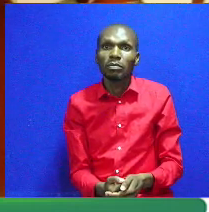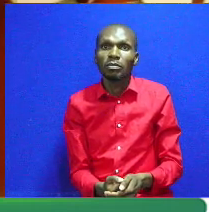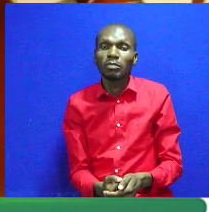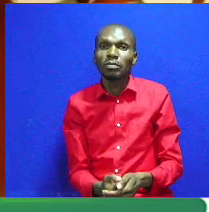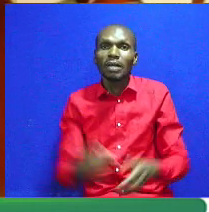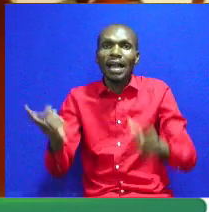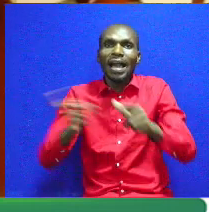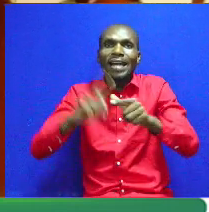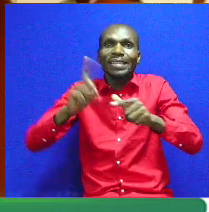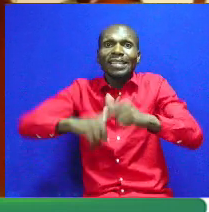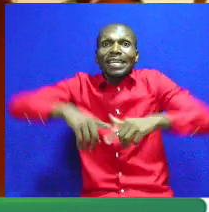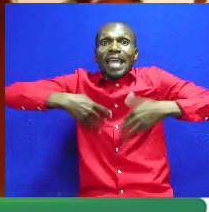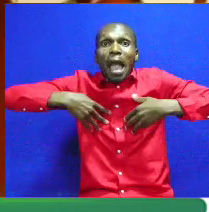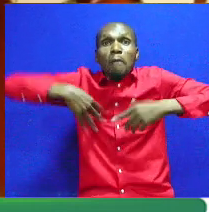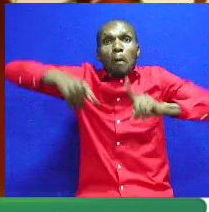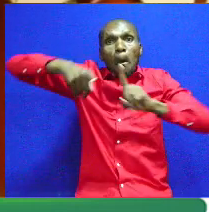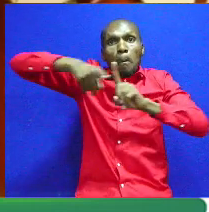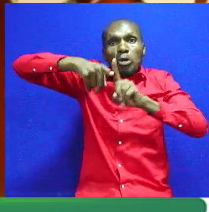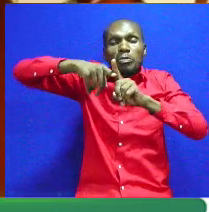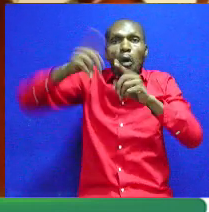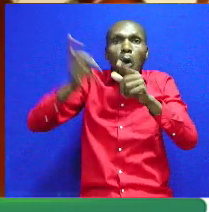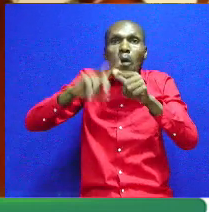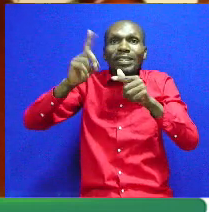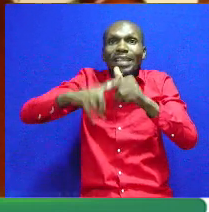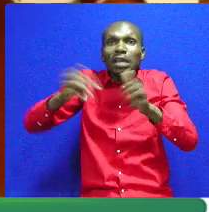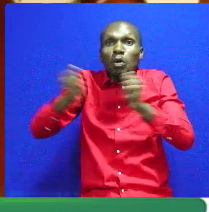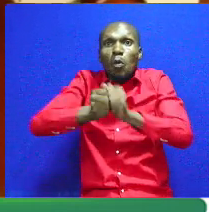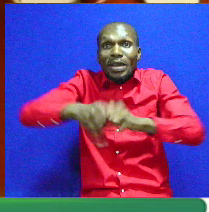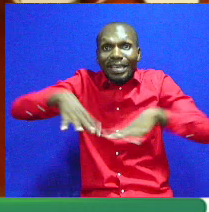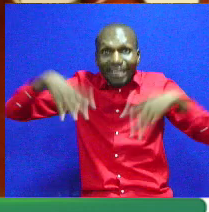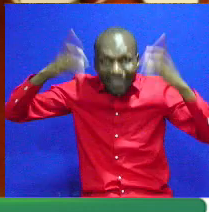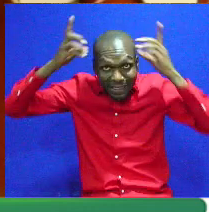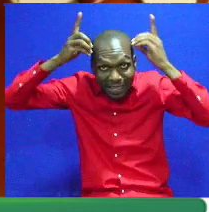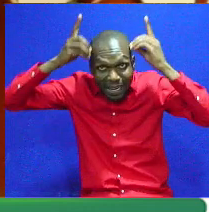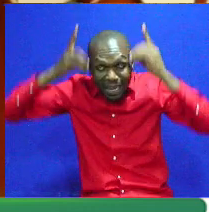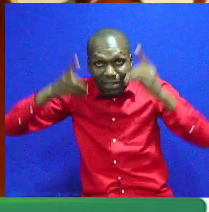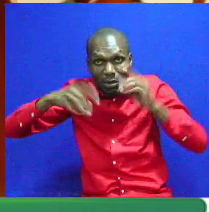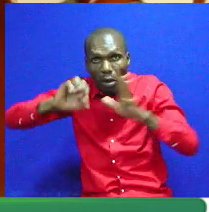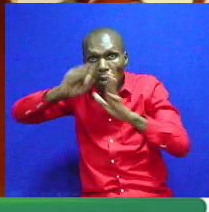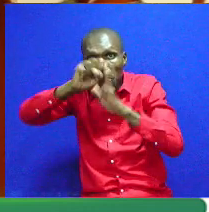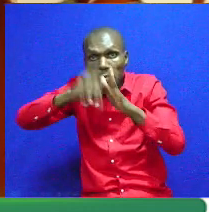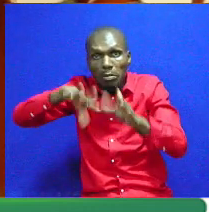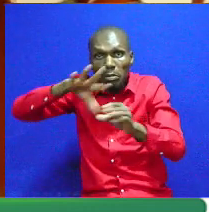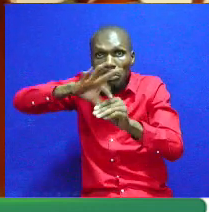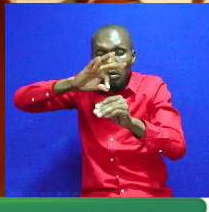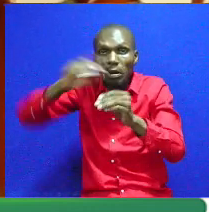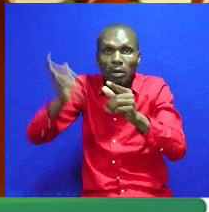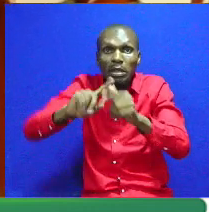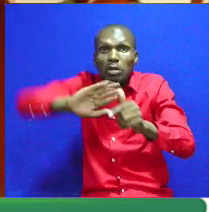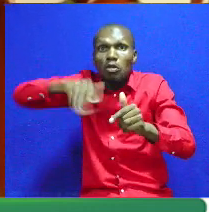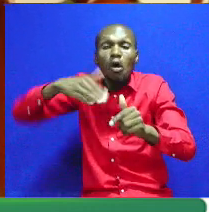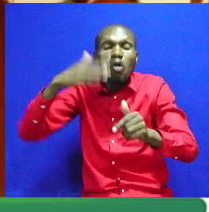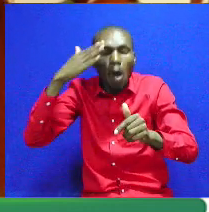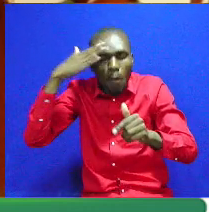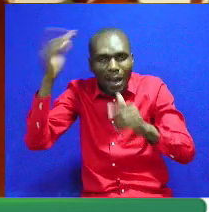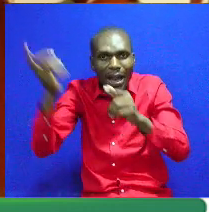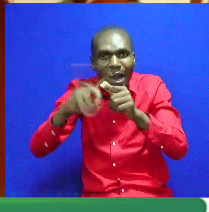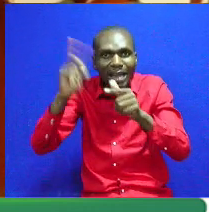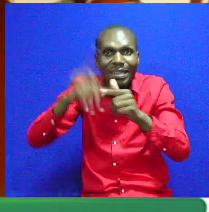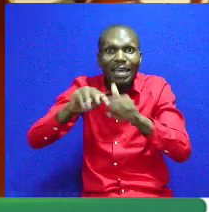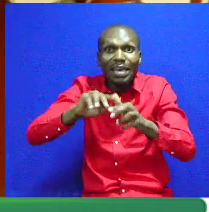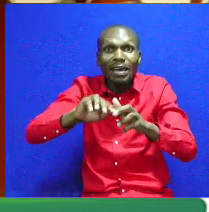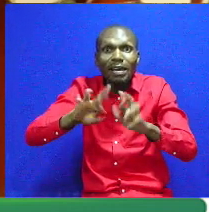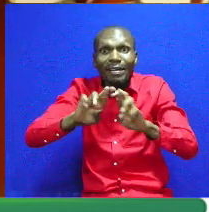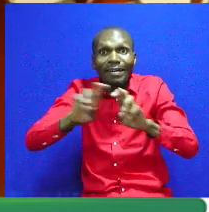impacted positively in us in our choice of careers. We've been prepared to choose well, as we all know that chance favors a prepared